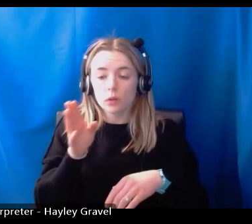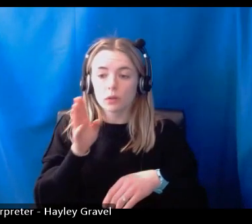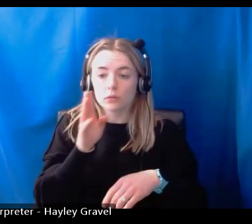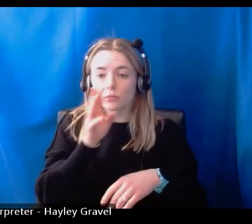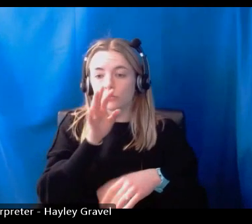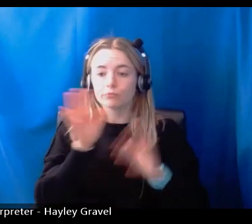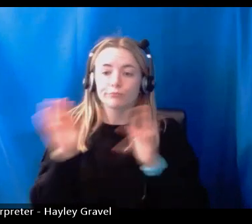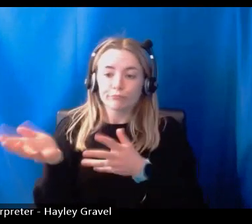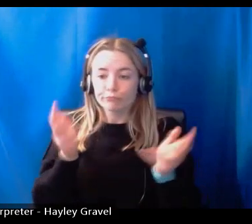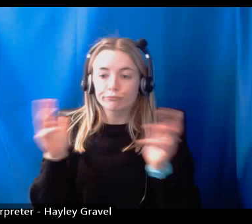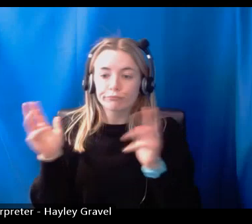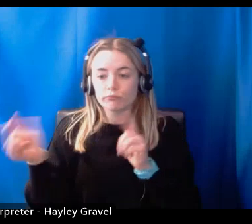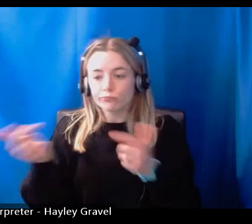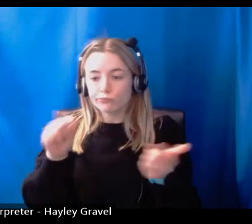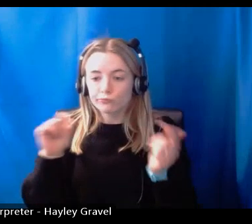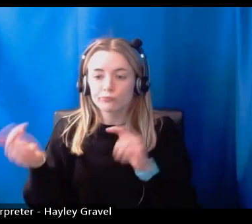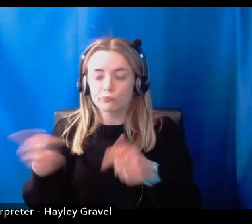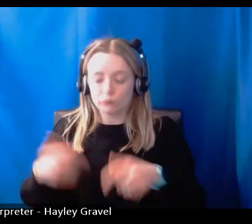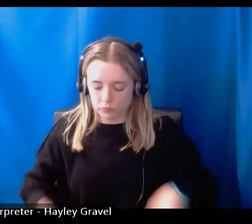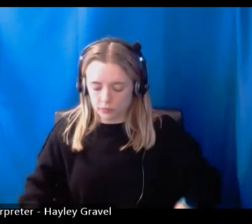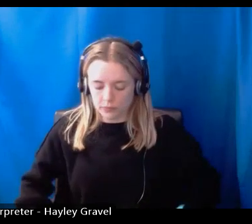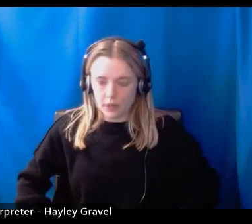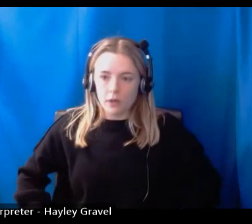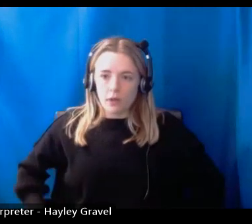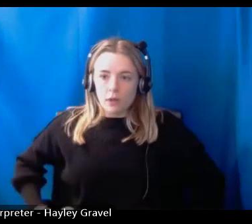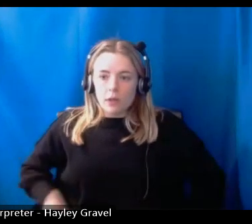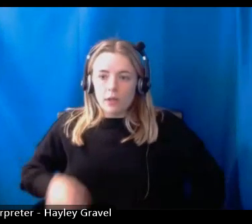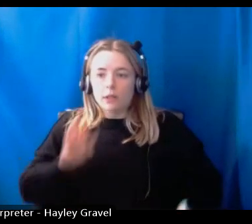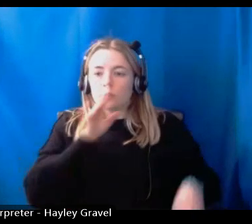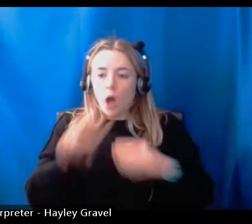And let's do this again here. Here we go.